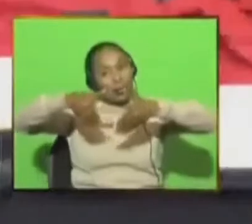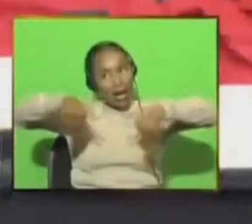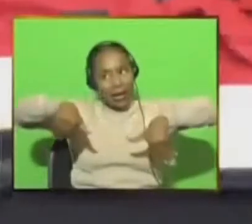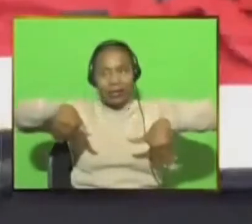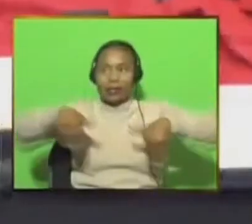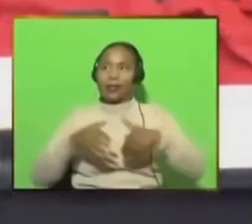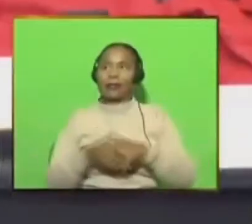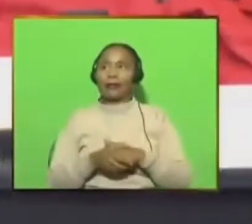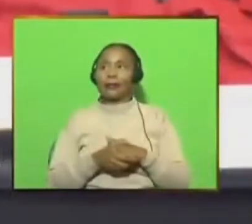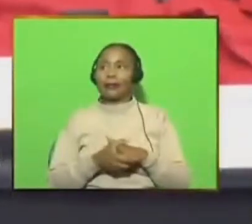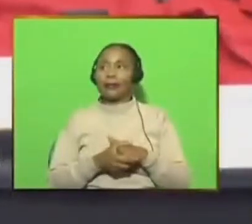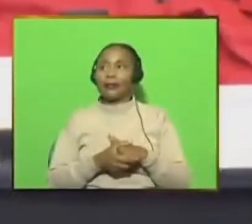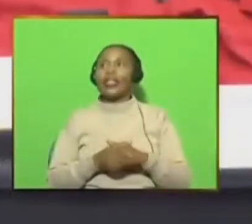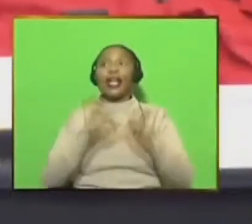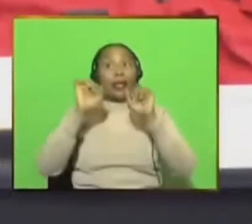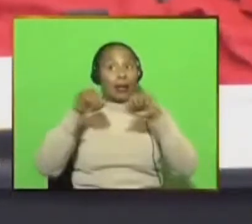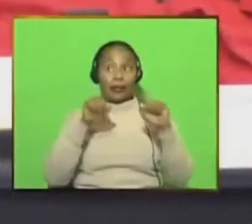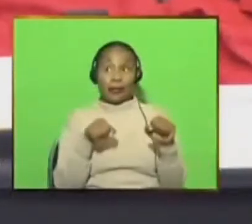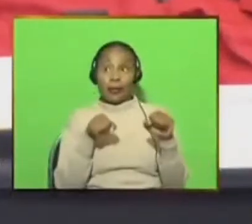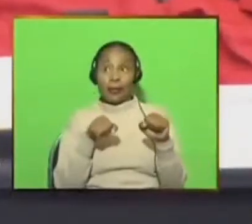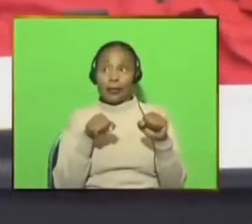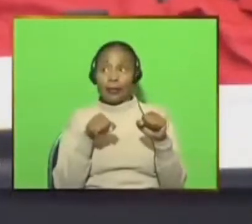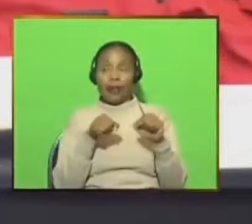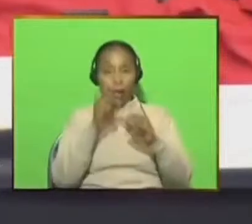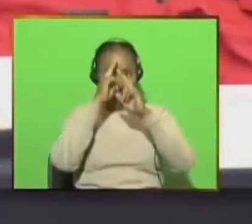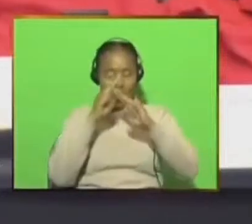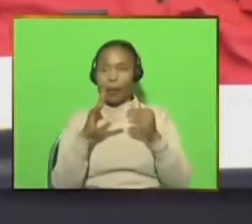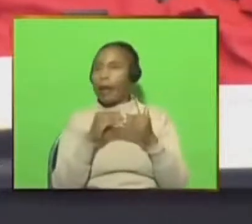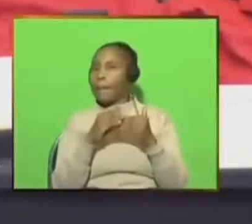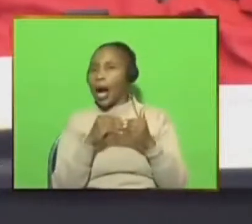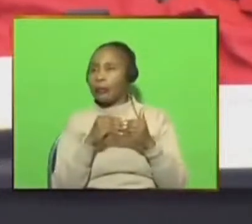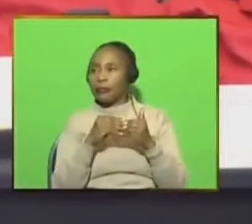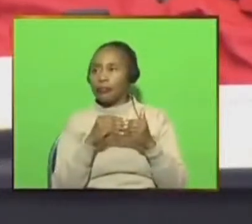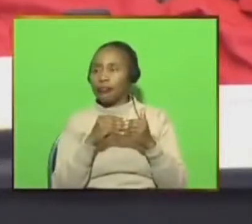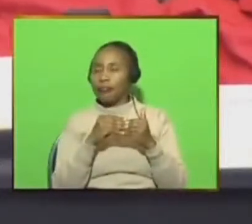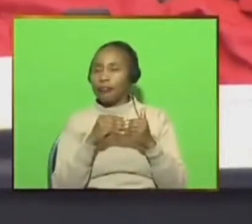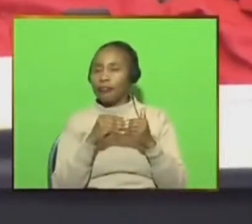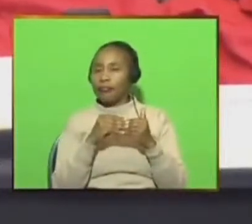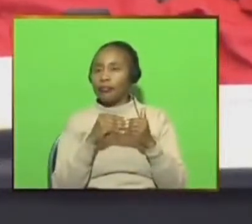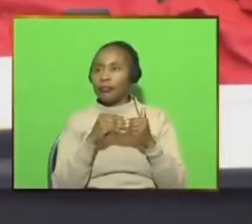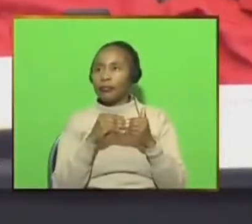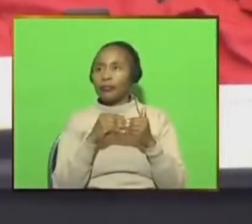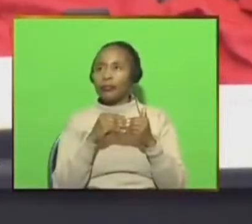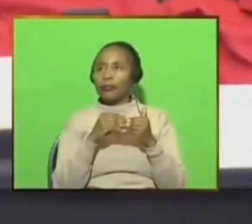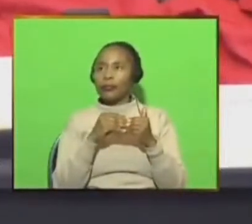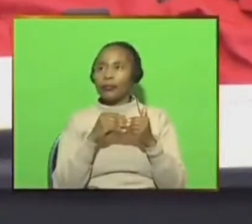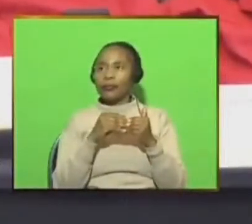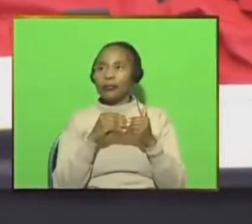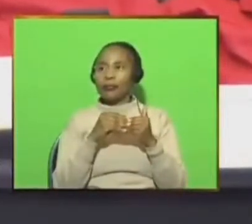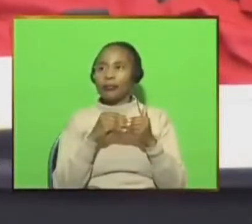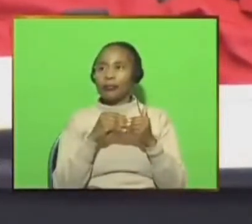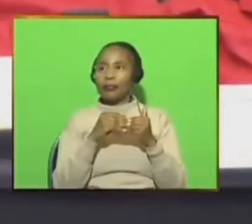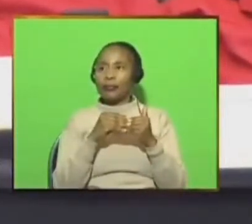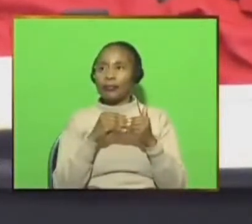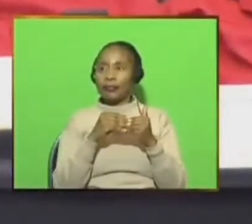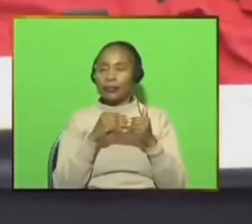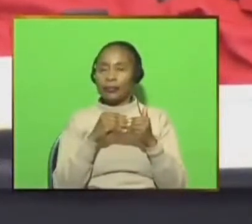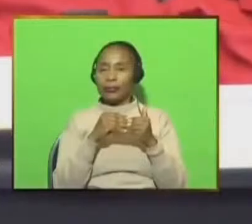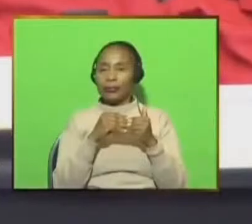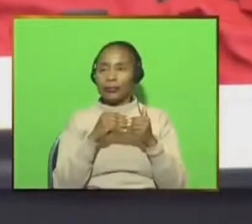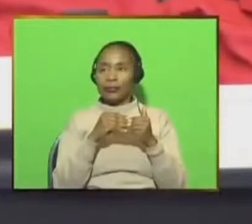Yeah. Yes. Honorable Member. We want to state